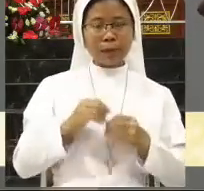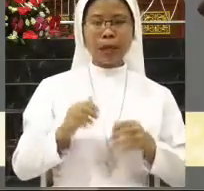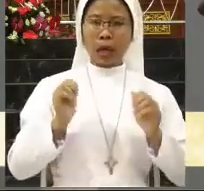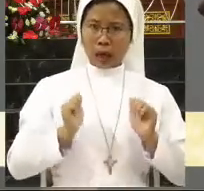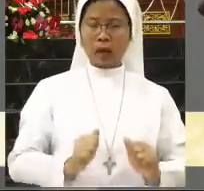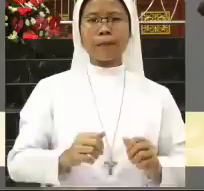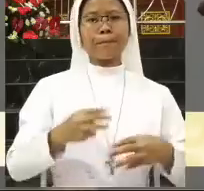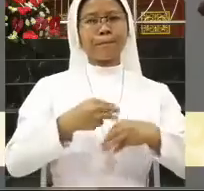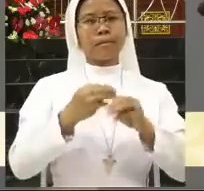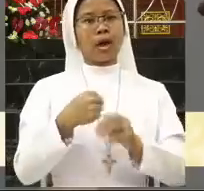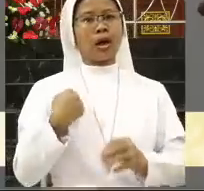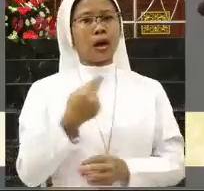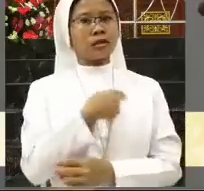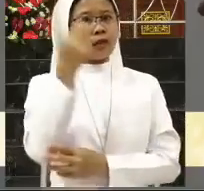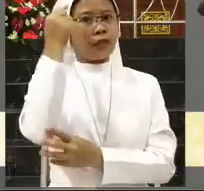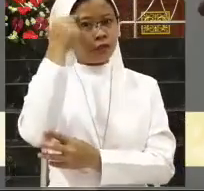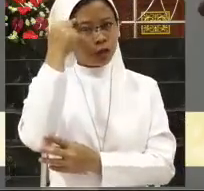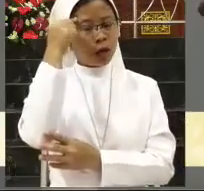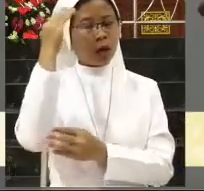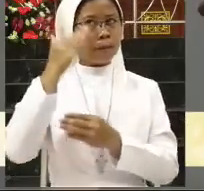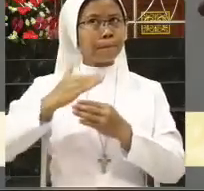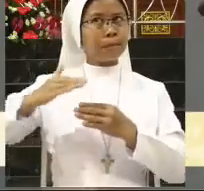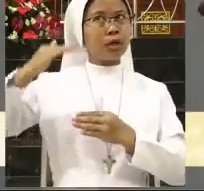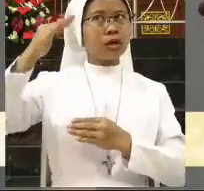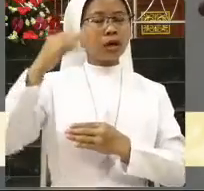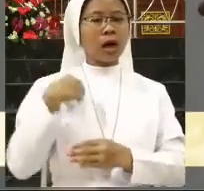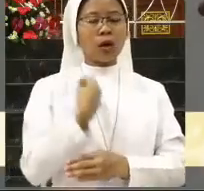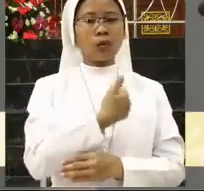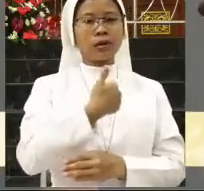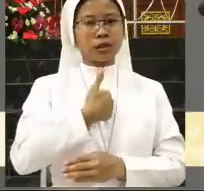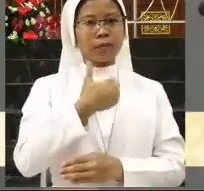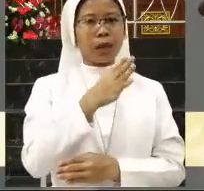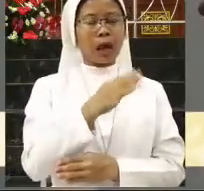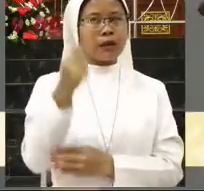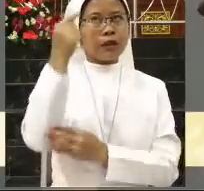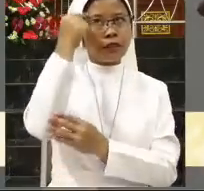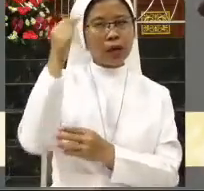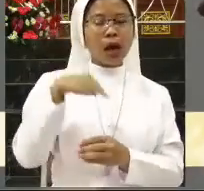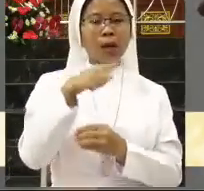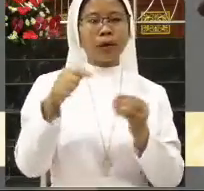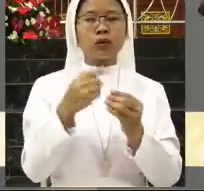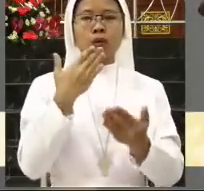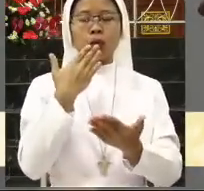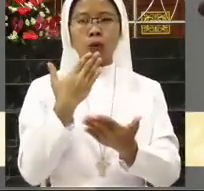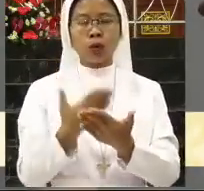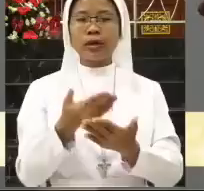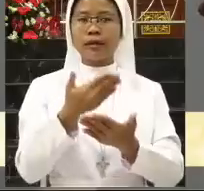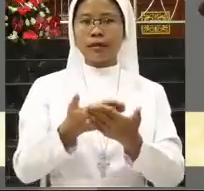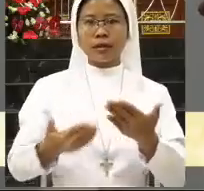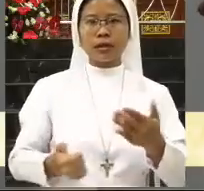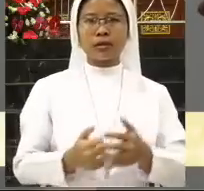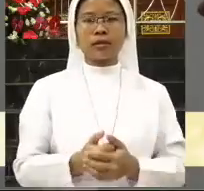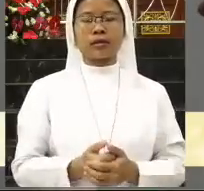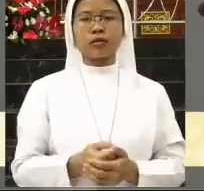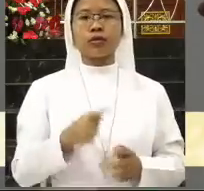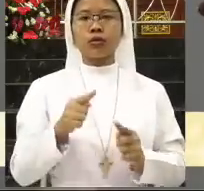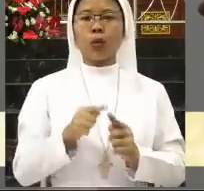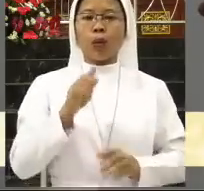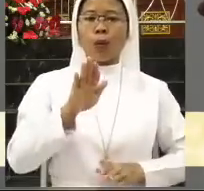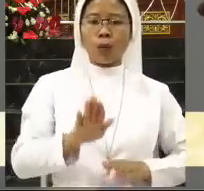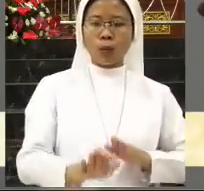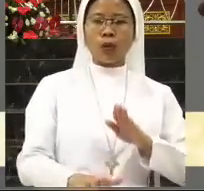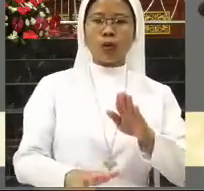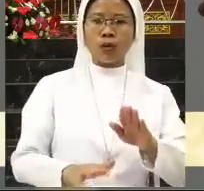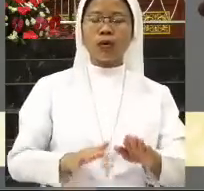us to think beyond ourselves. And therefore, this requires us to walk an